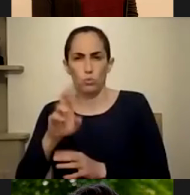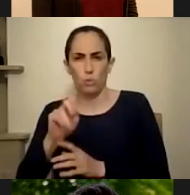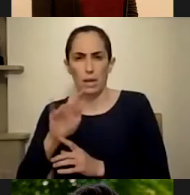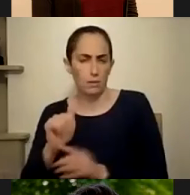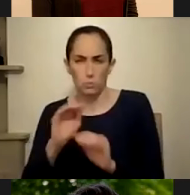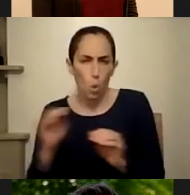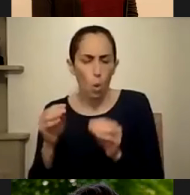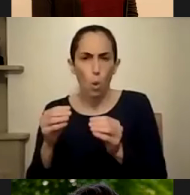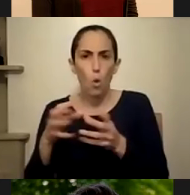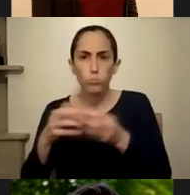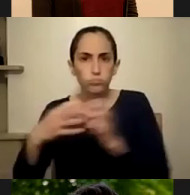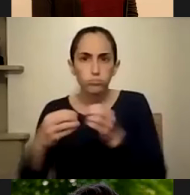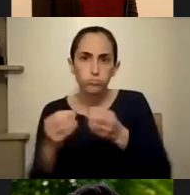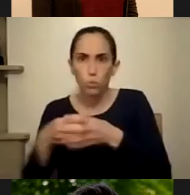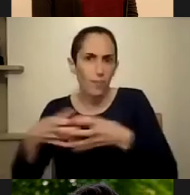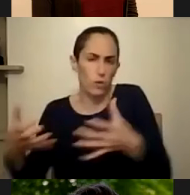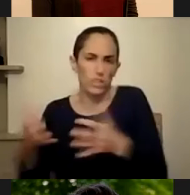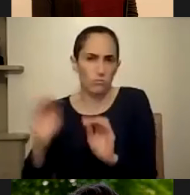proliferation.